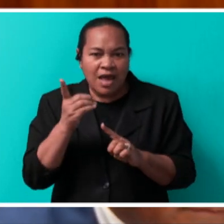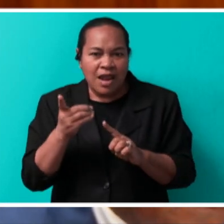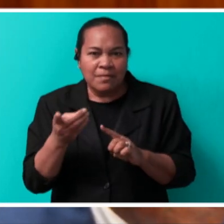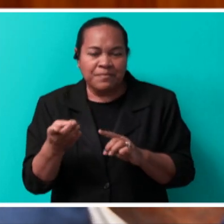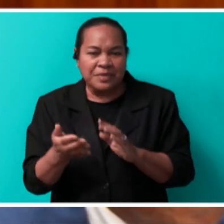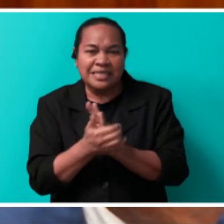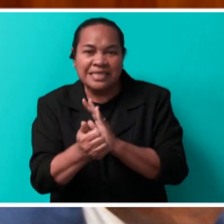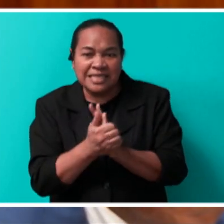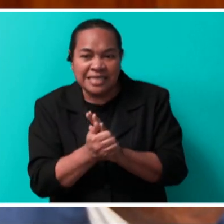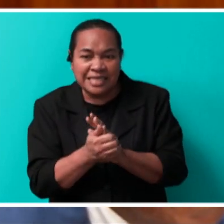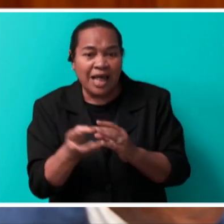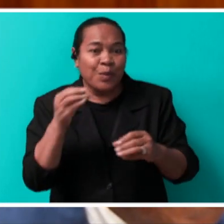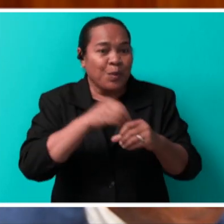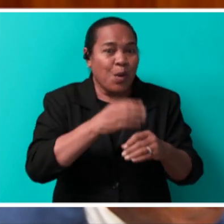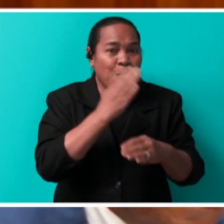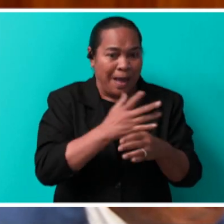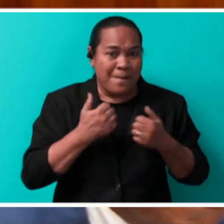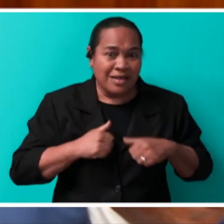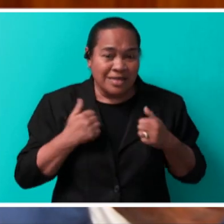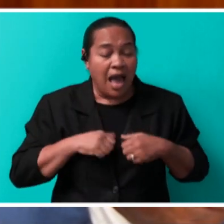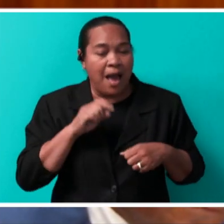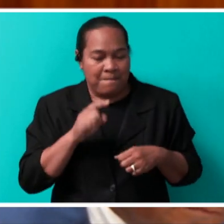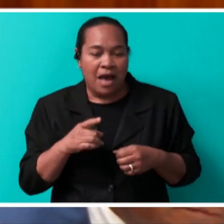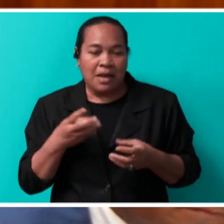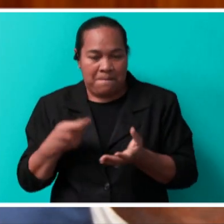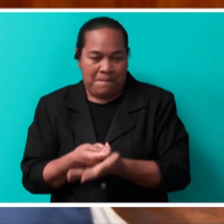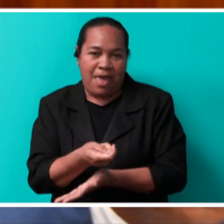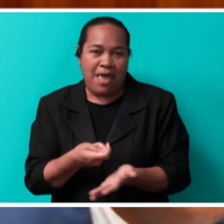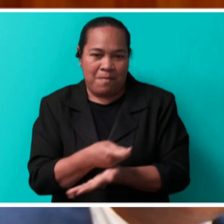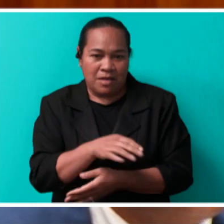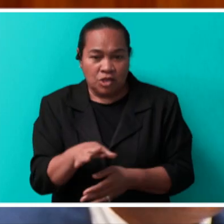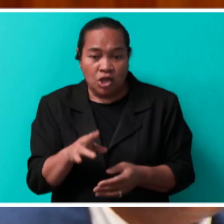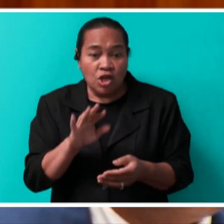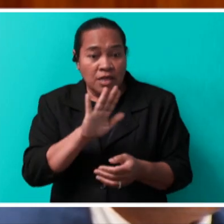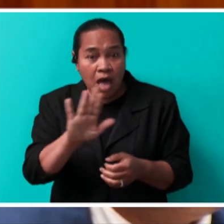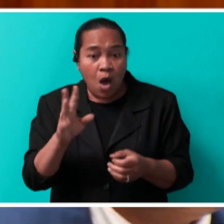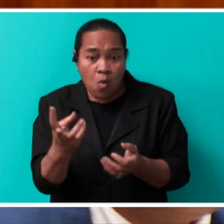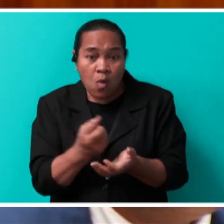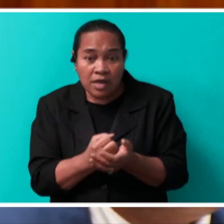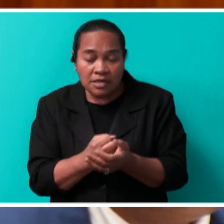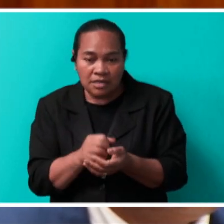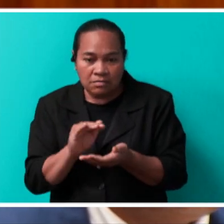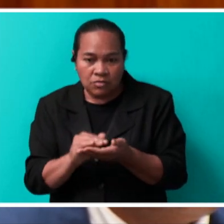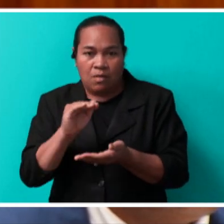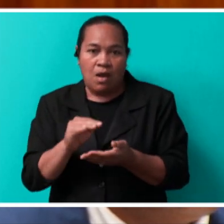same time. And we are topping up their wages by $2 to make it $5 an hour.